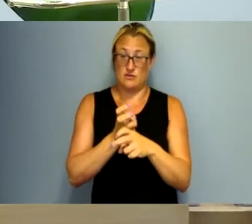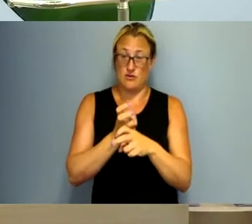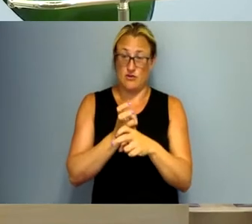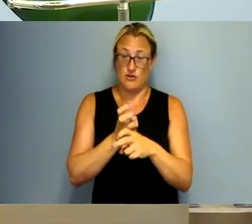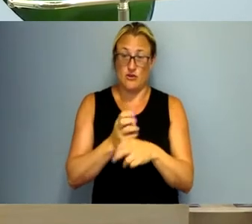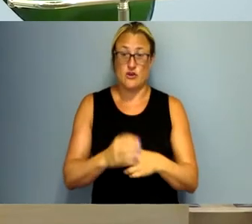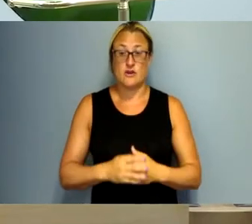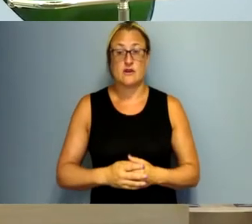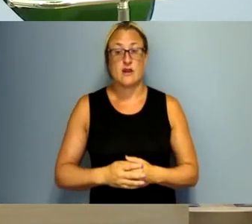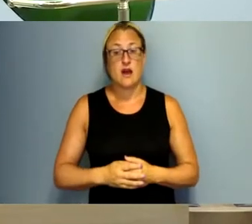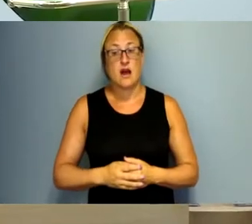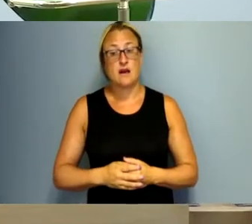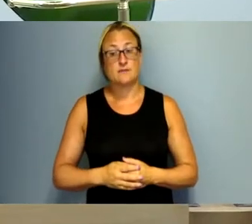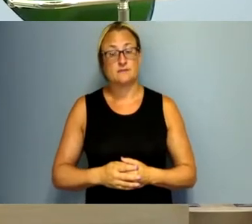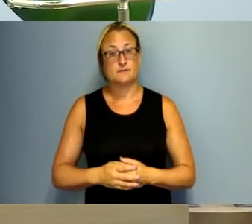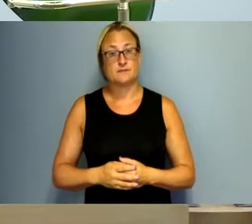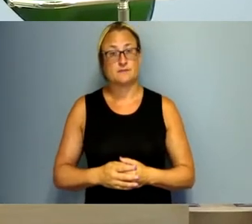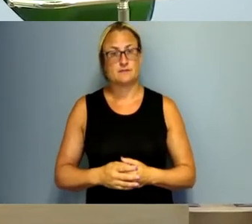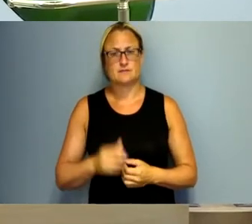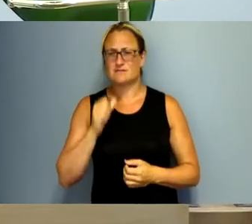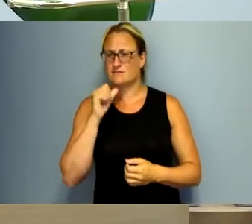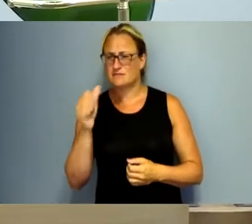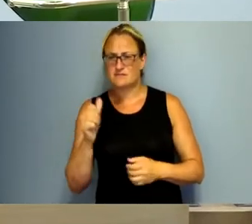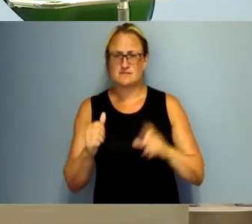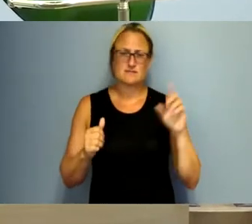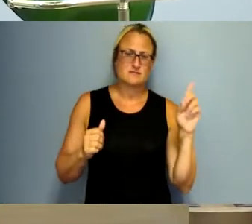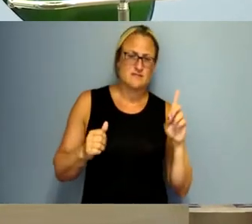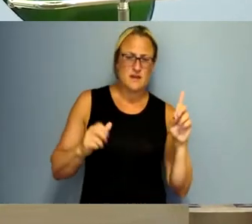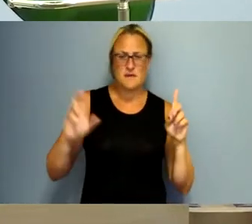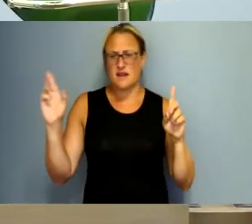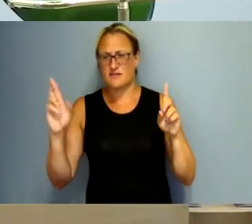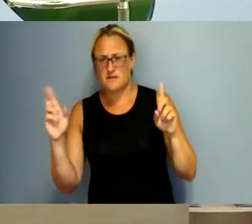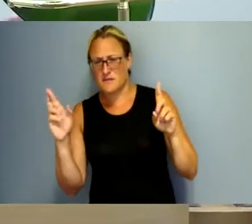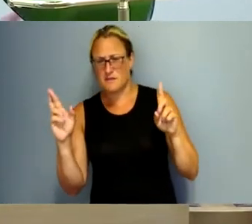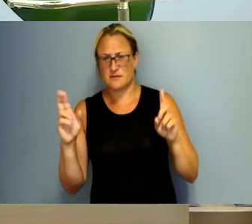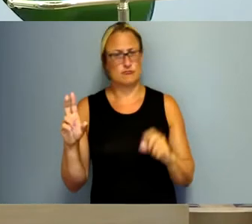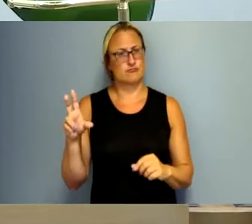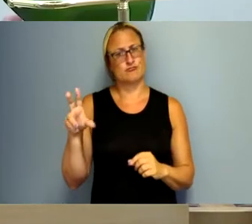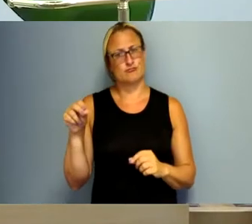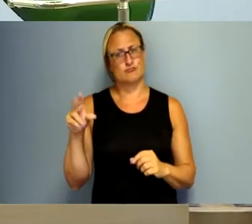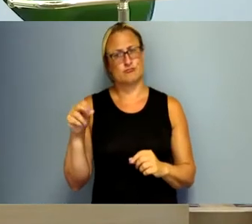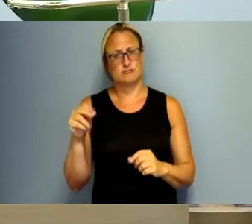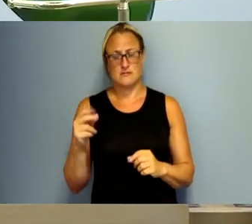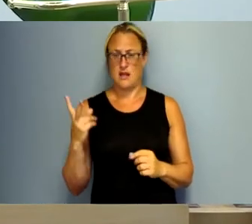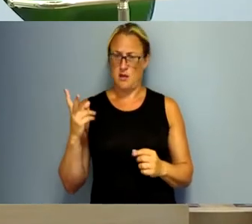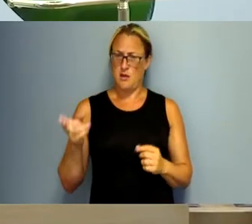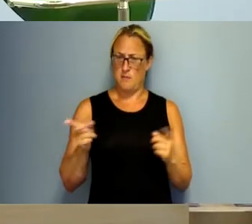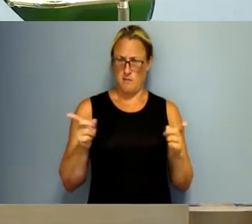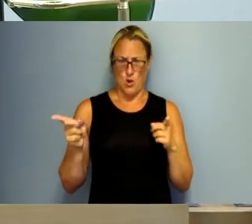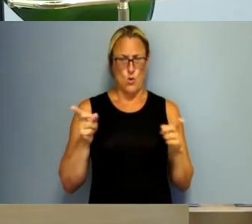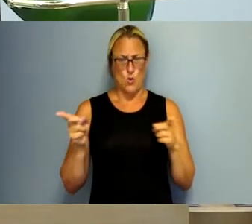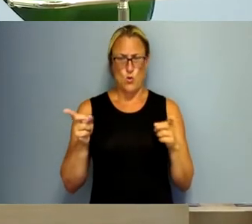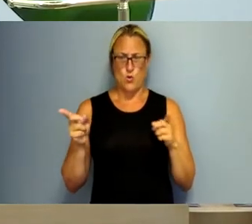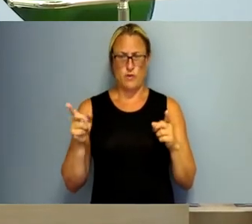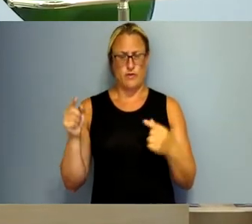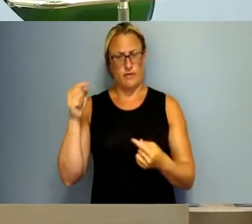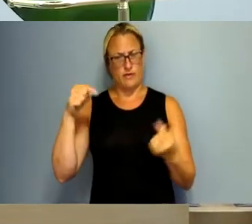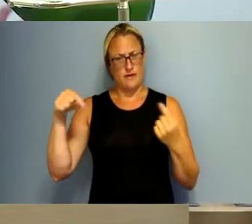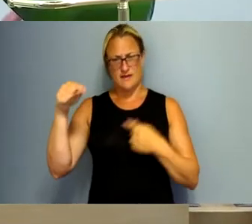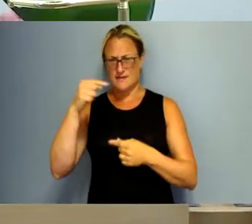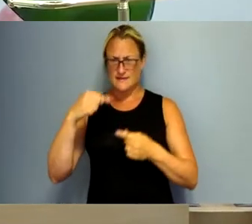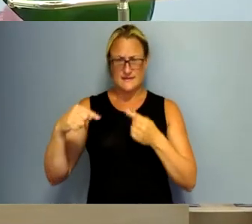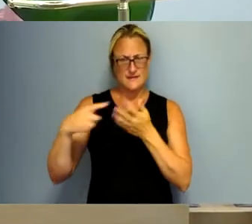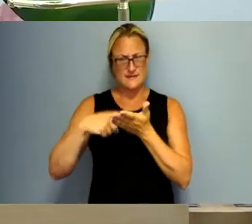There were people, and it wasn't actually a Democrat or a Republican thing. There were actually people on both sides of the aisle